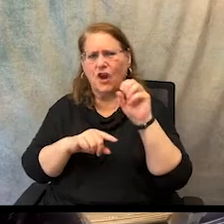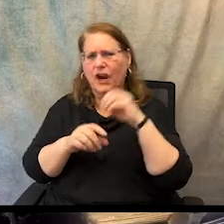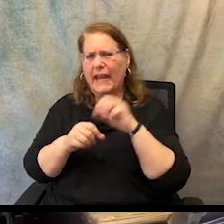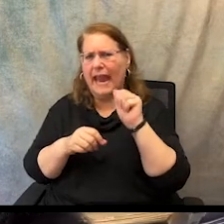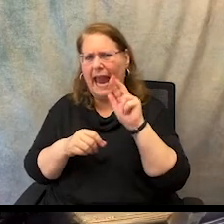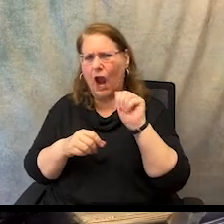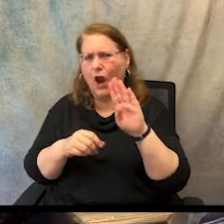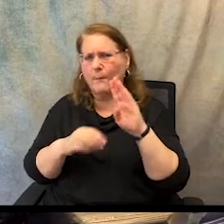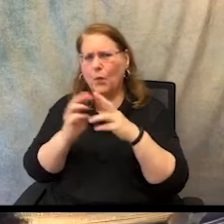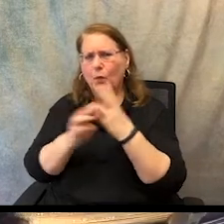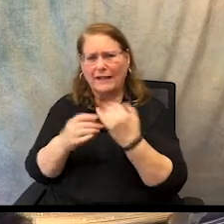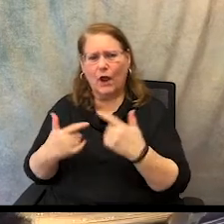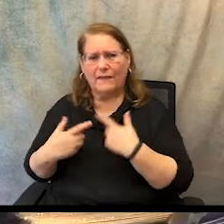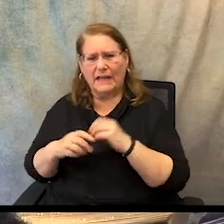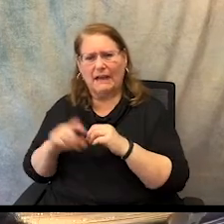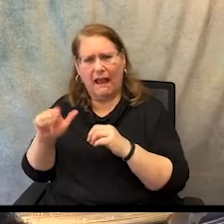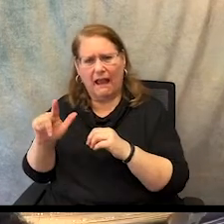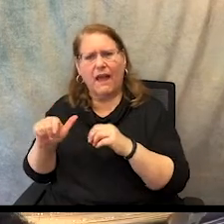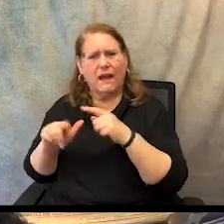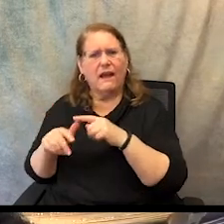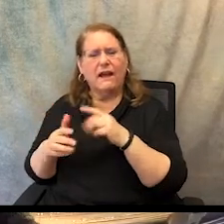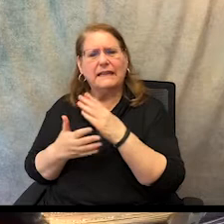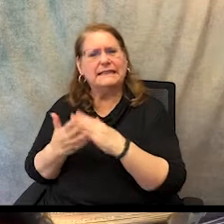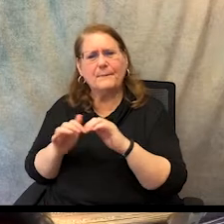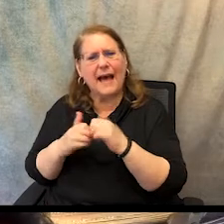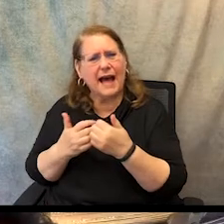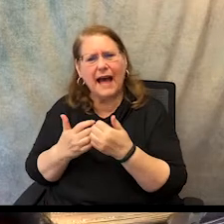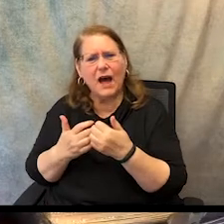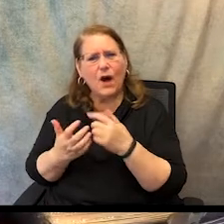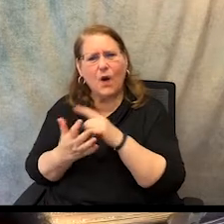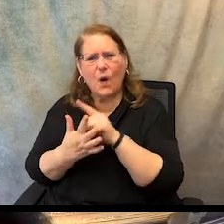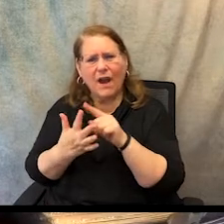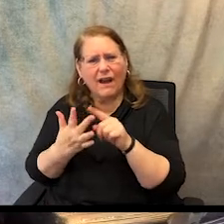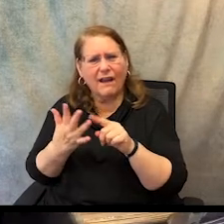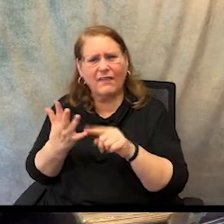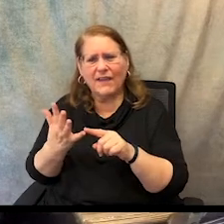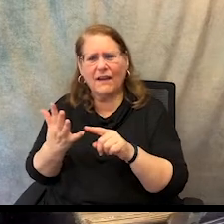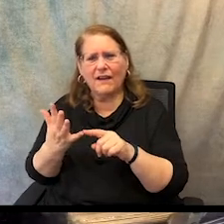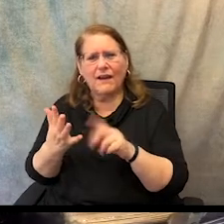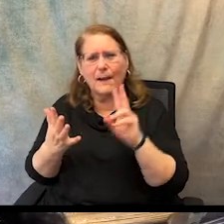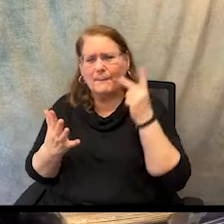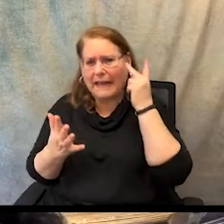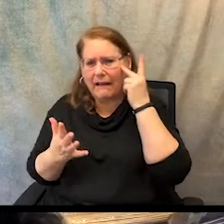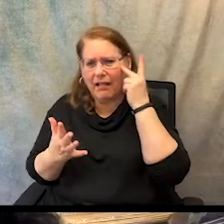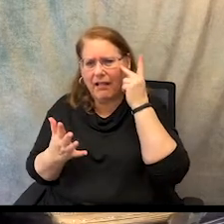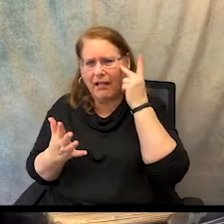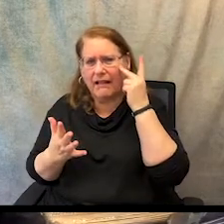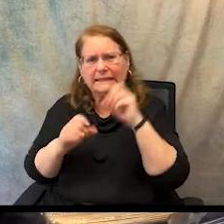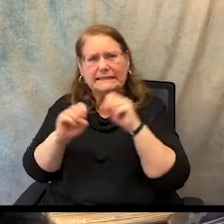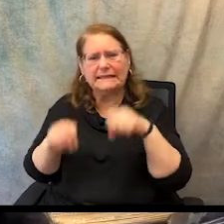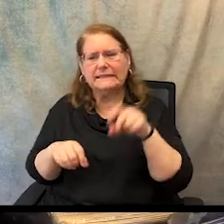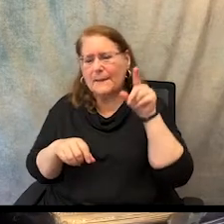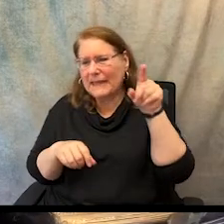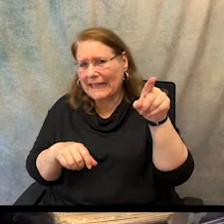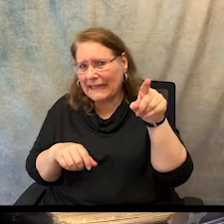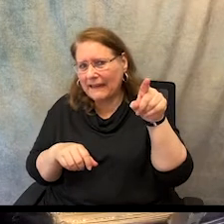star in Arab world. They somehow they have their opinion of this political